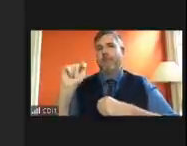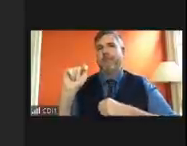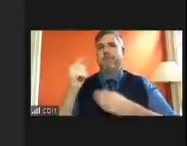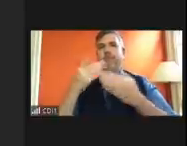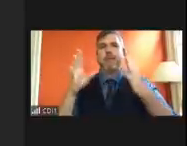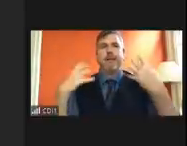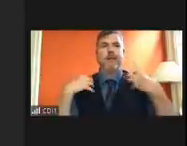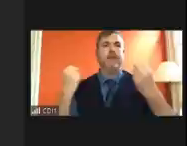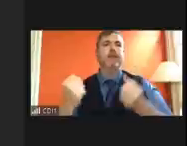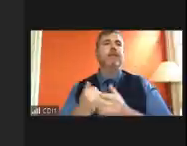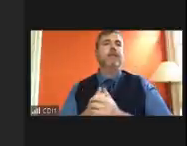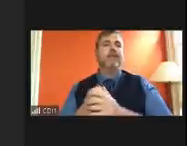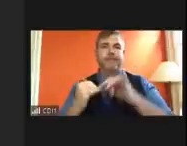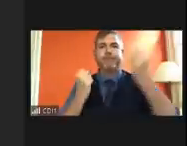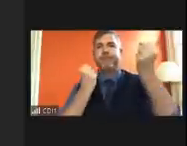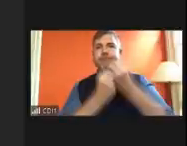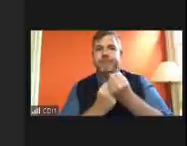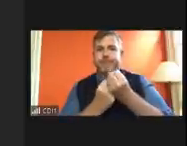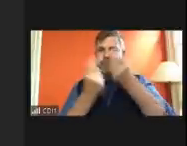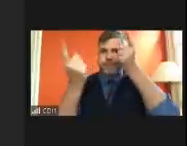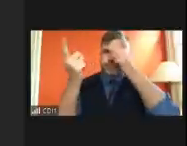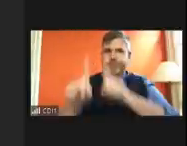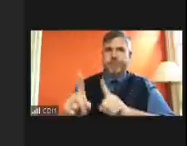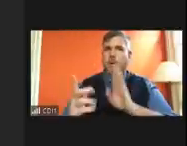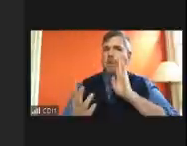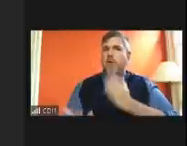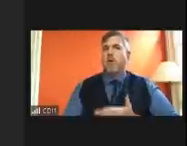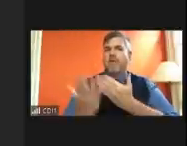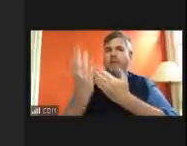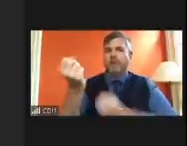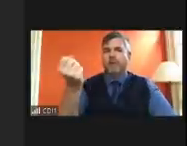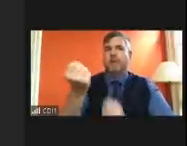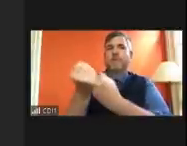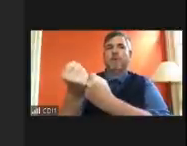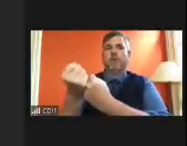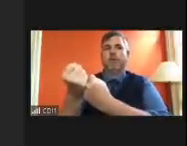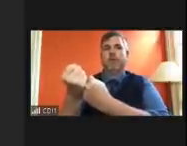and offering support to the residential care facilities.